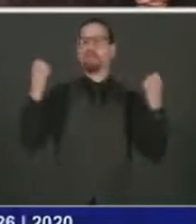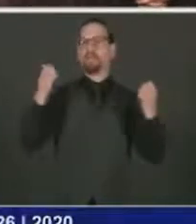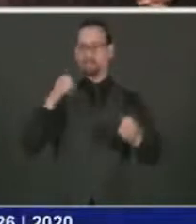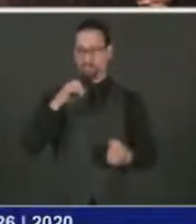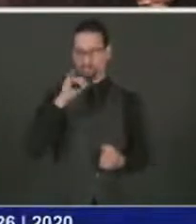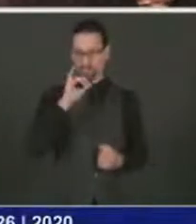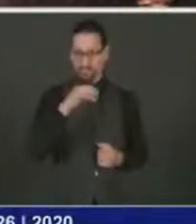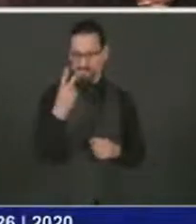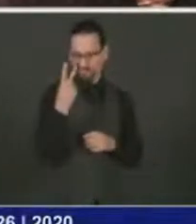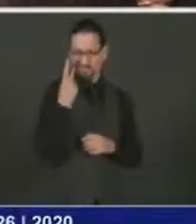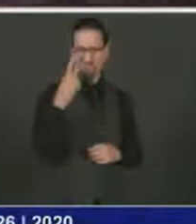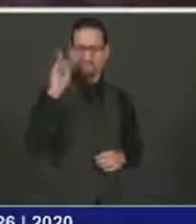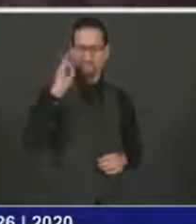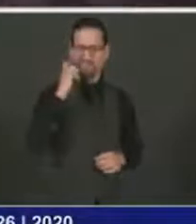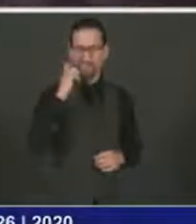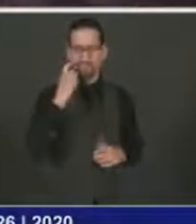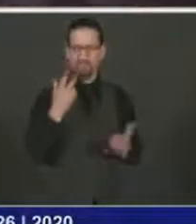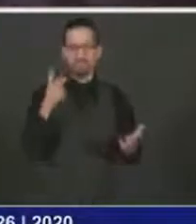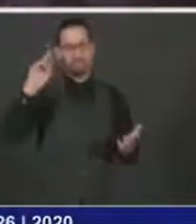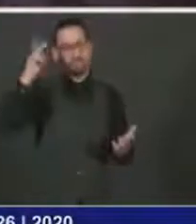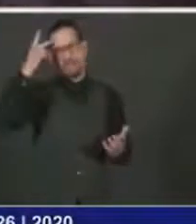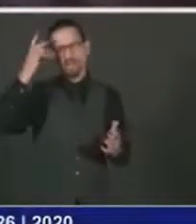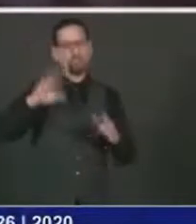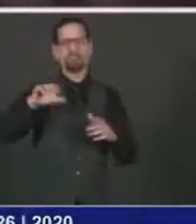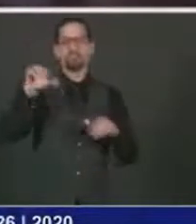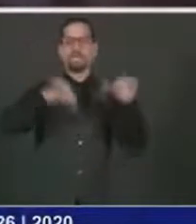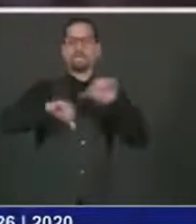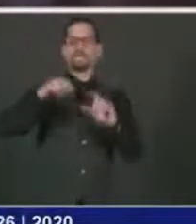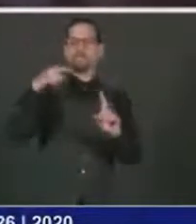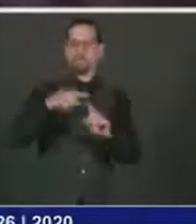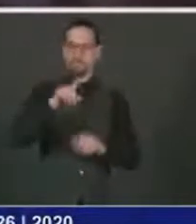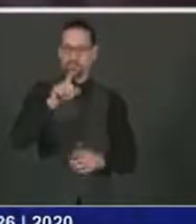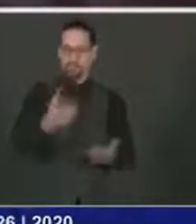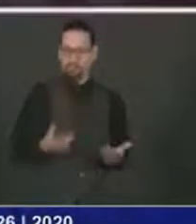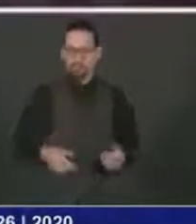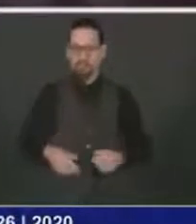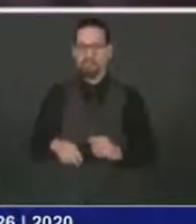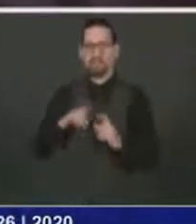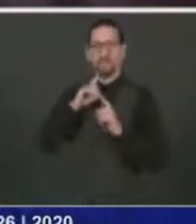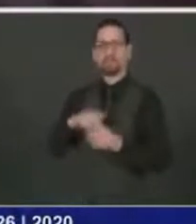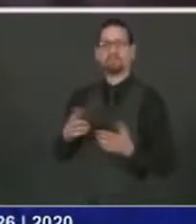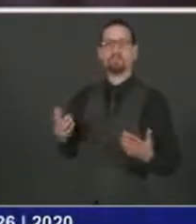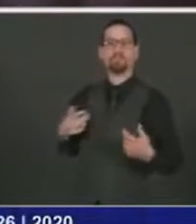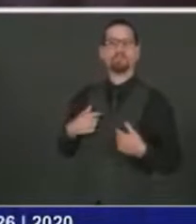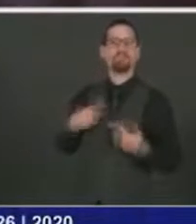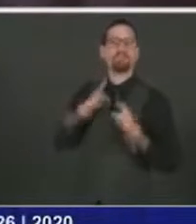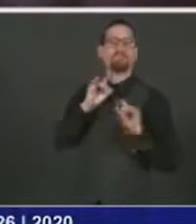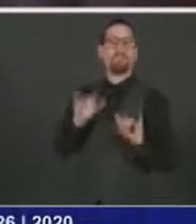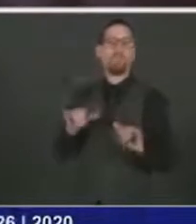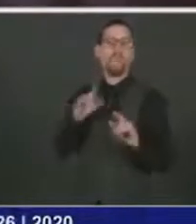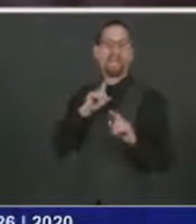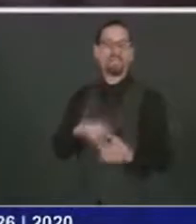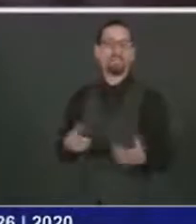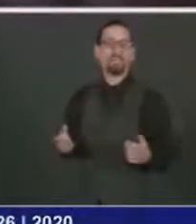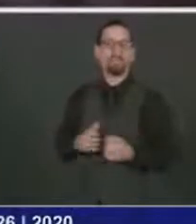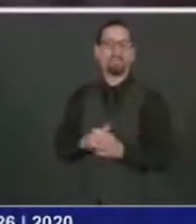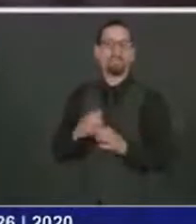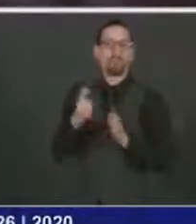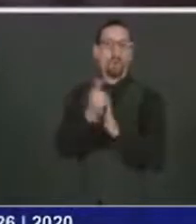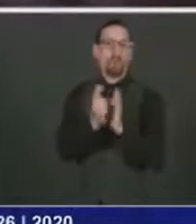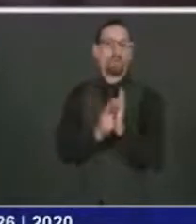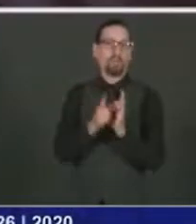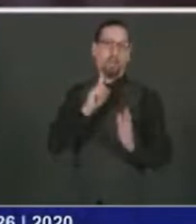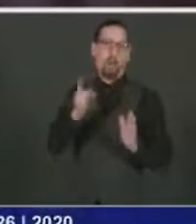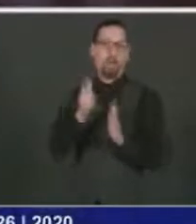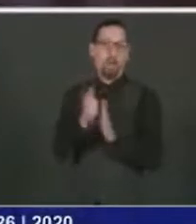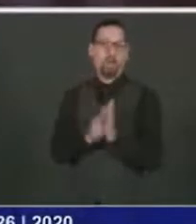isn't about politics, it's about science. What's your thoughts? I think that's still my reaction. I don't have much of a reaction. The law is the law. As the chief of